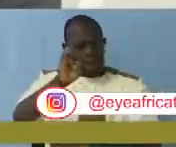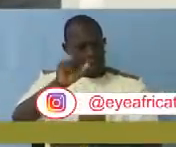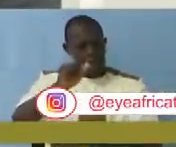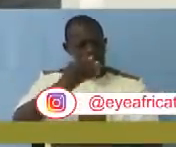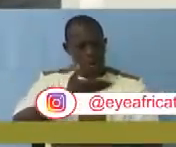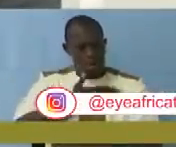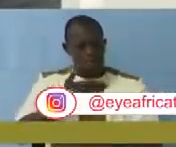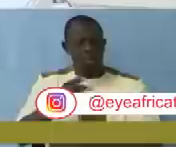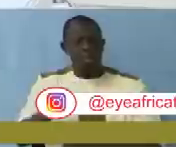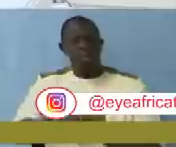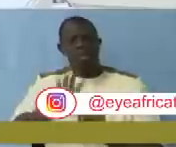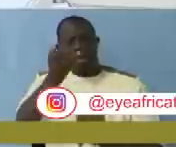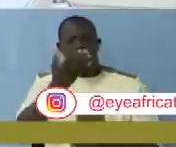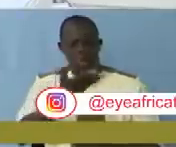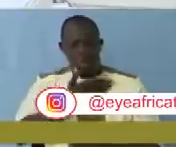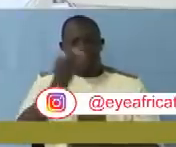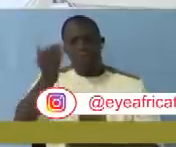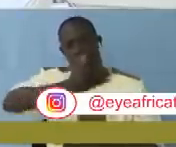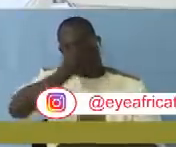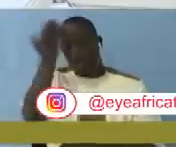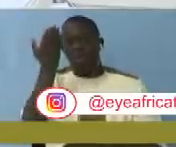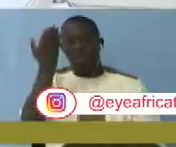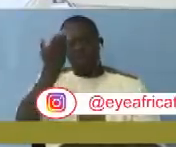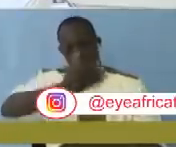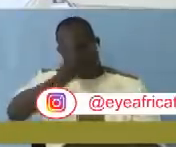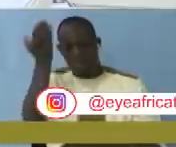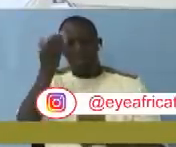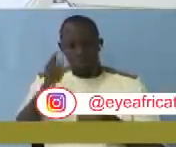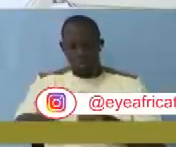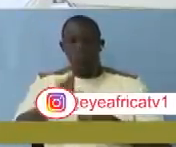We have briefings in the morning, director briefings. Do you?